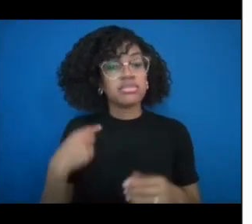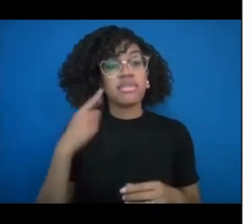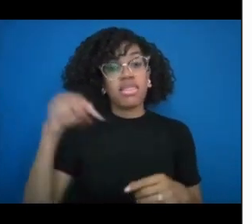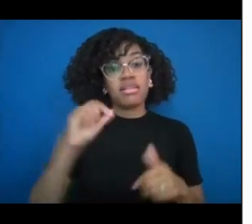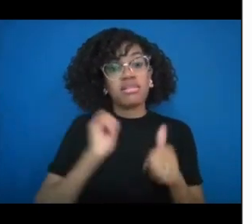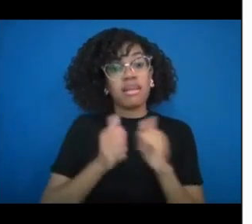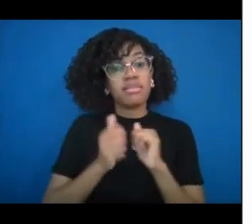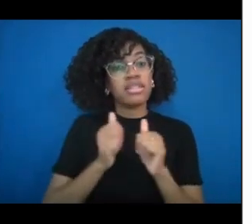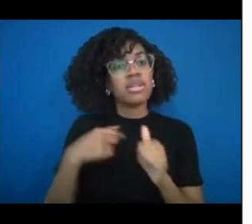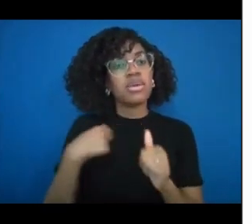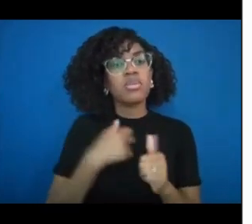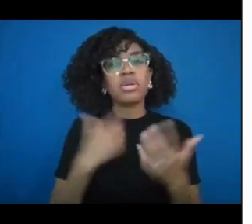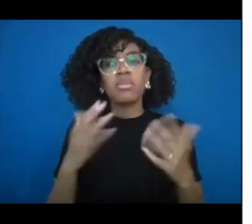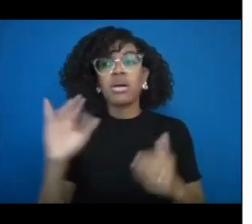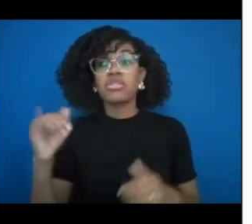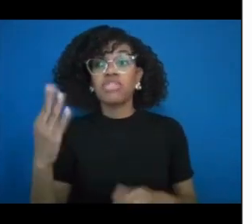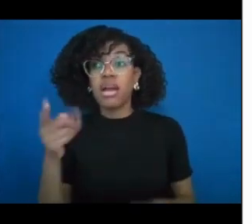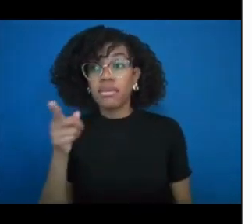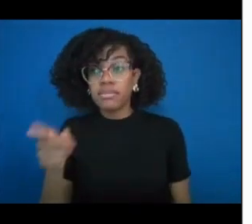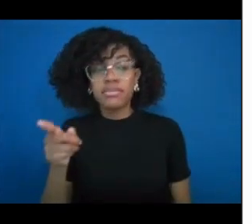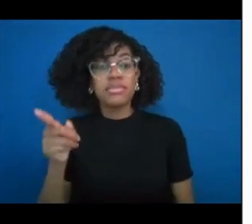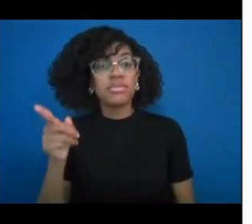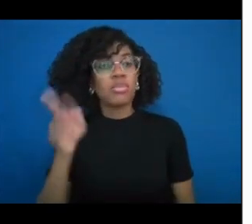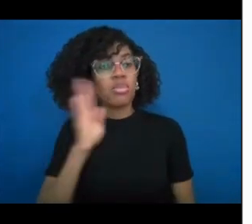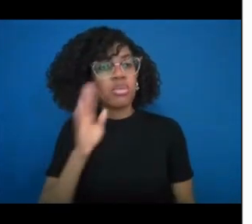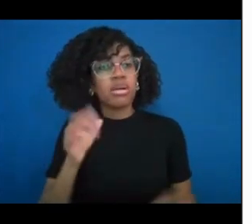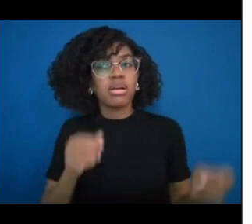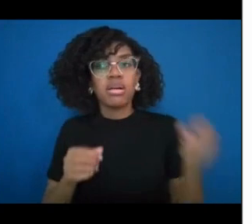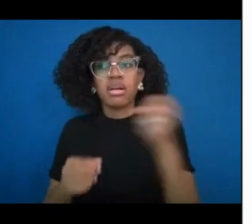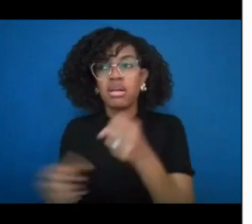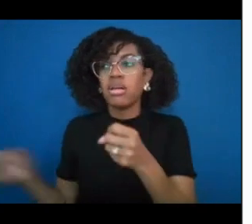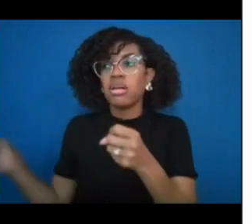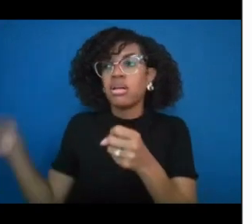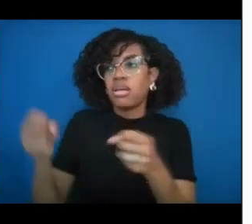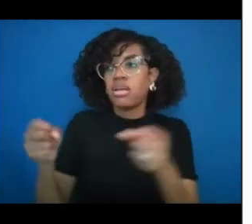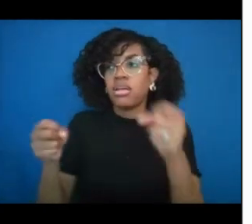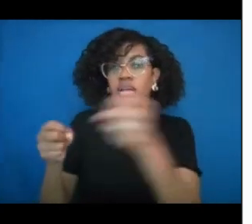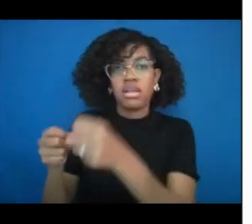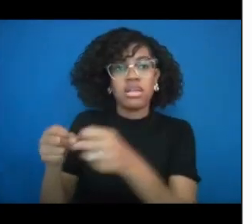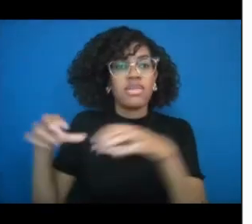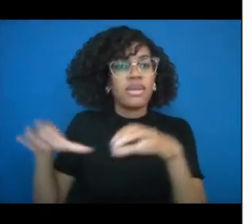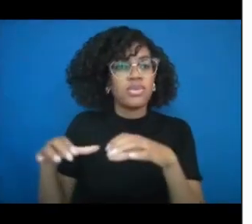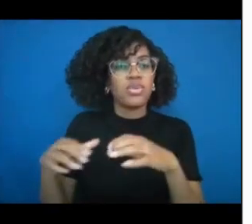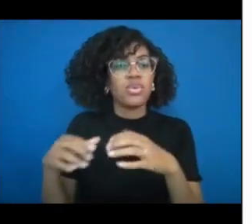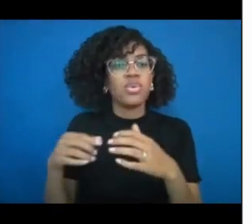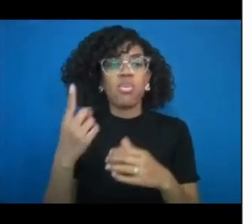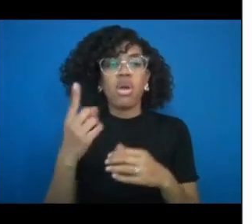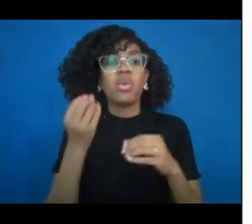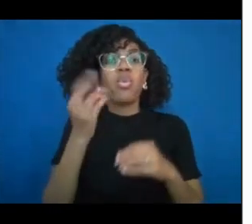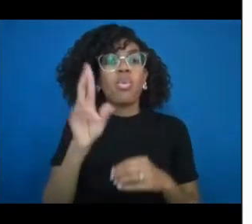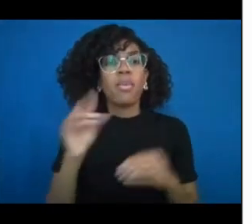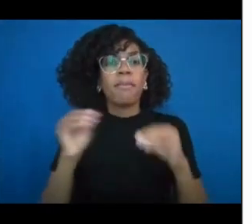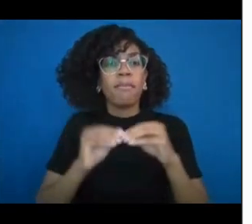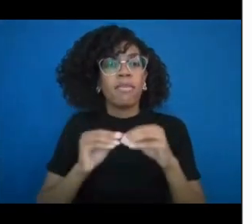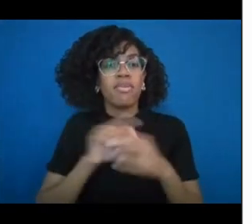jobs that put workers in roles that perform one or more of the following climate-informed